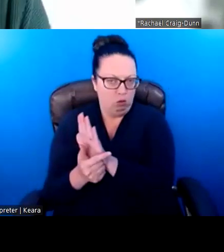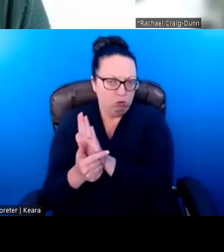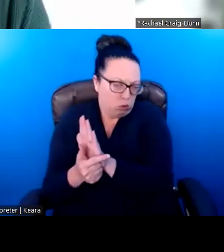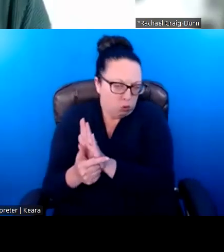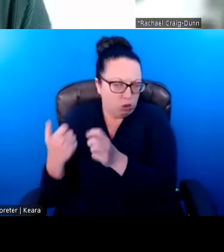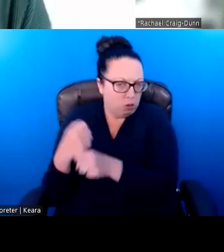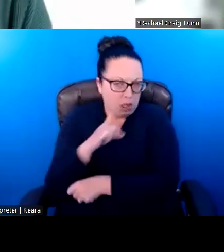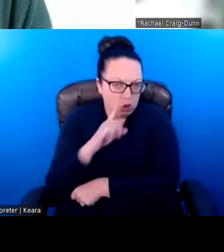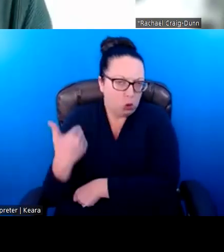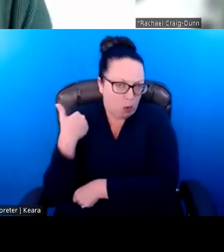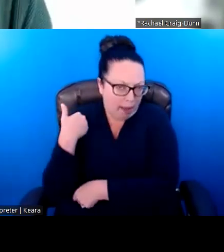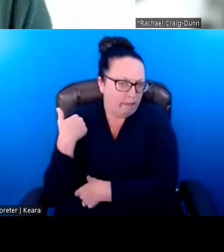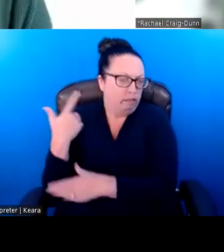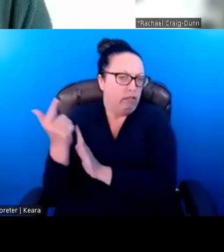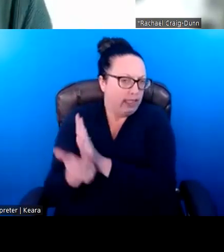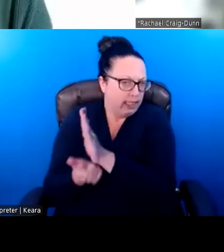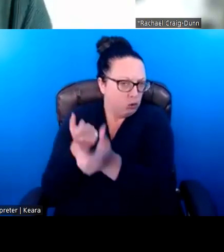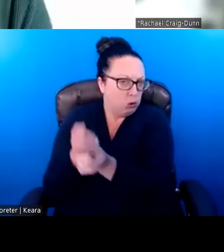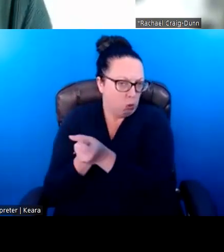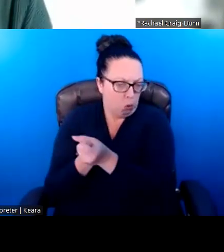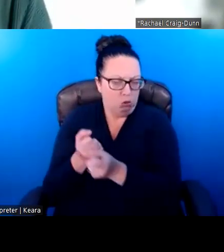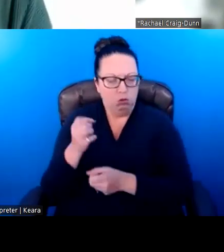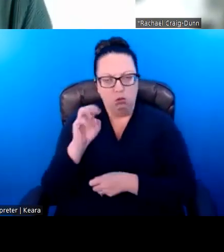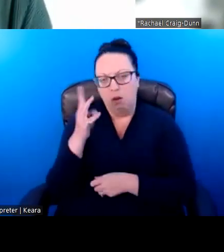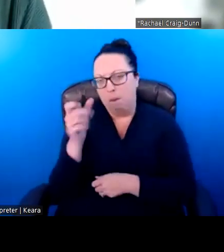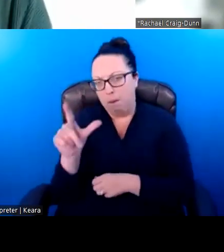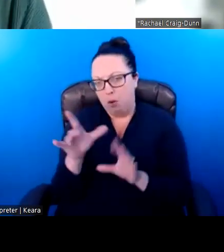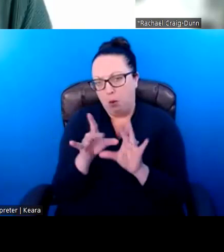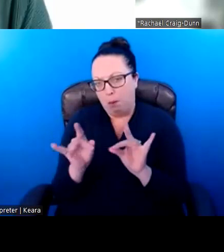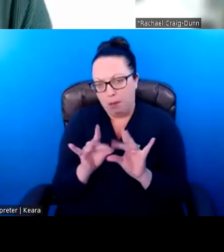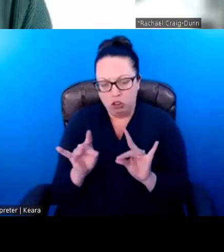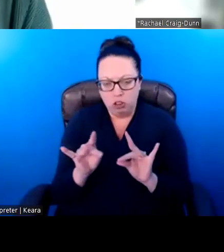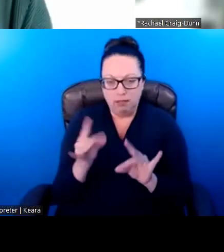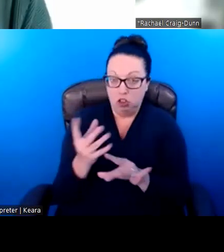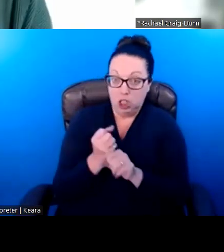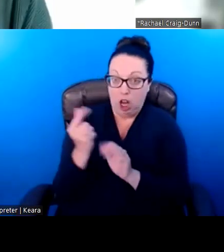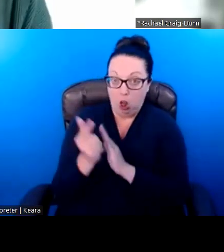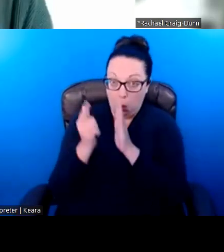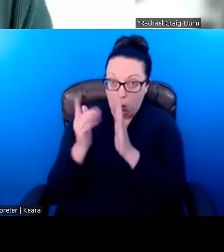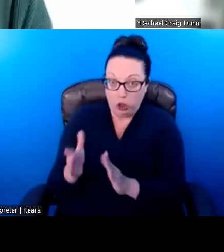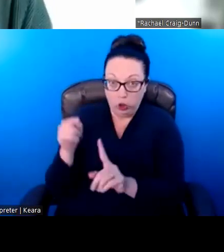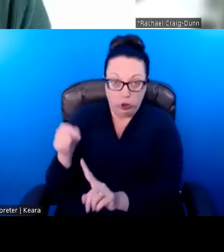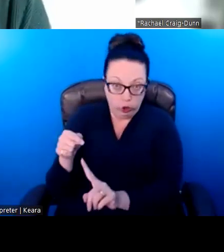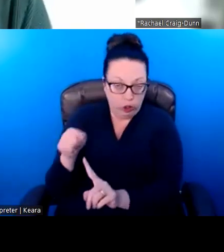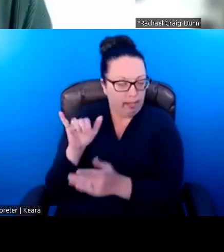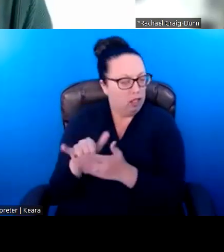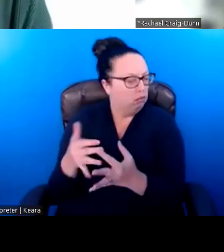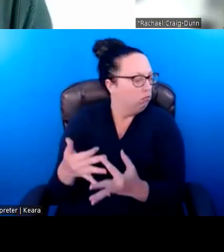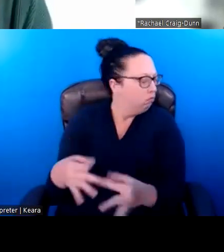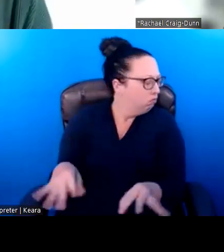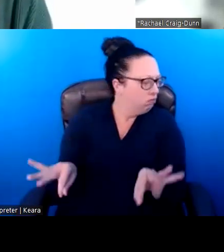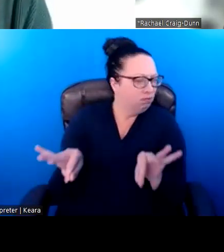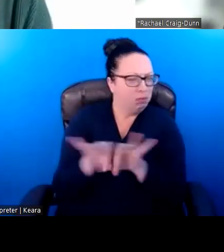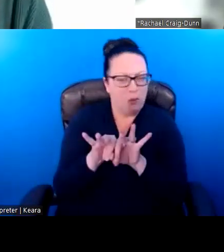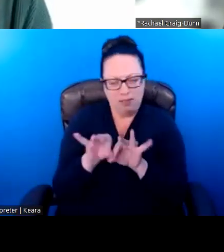another silo, whether that mean, you know, Muriel talked about having gotten an attorney. That's critical, is to whether